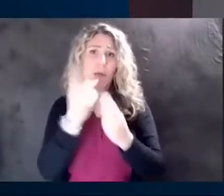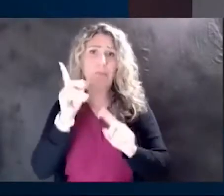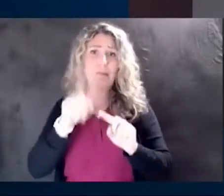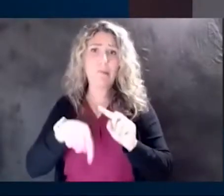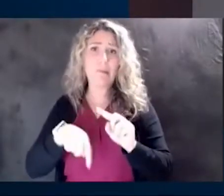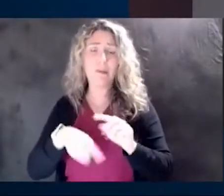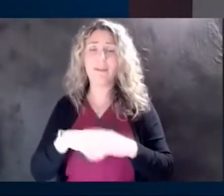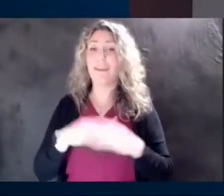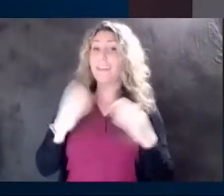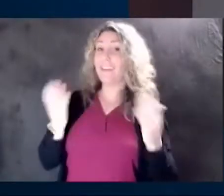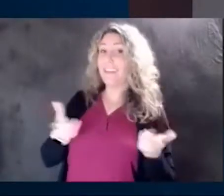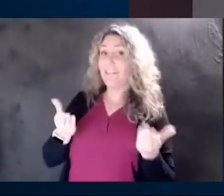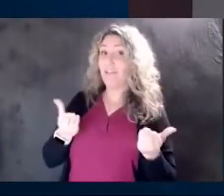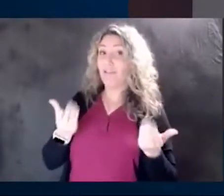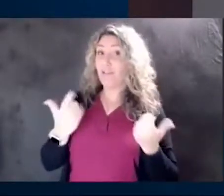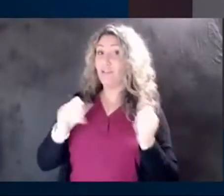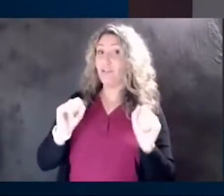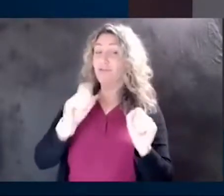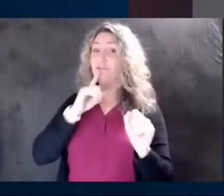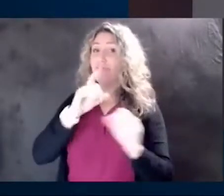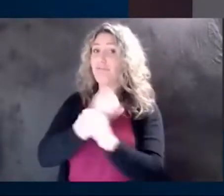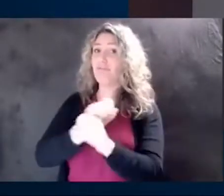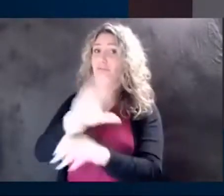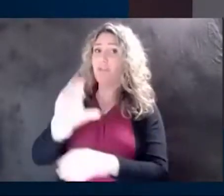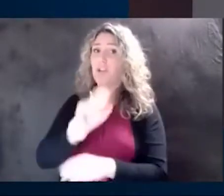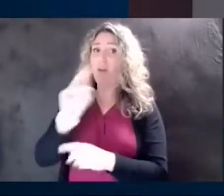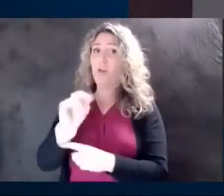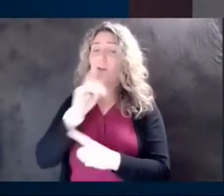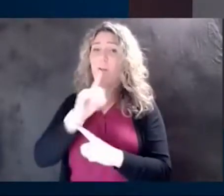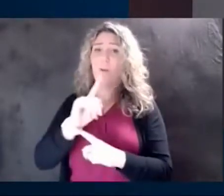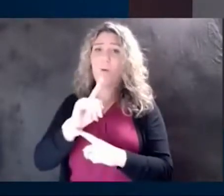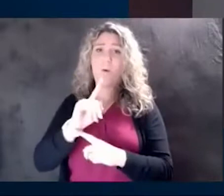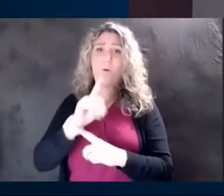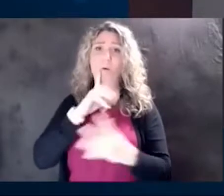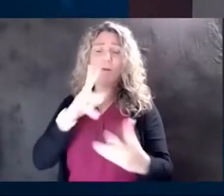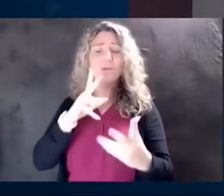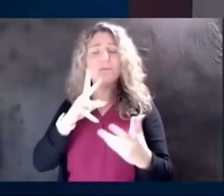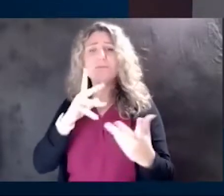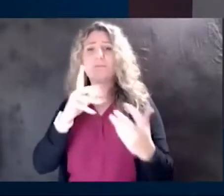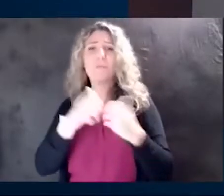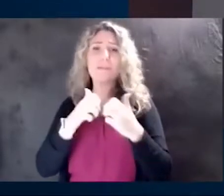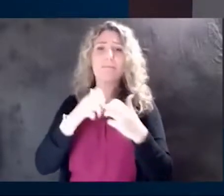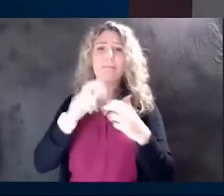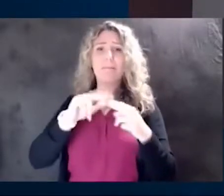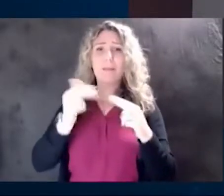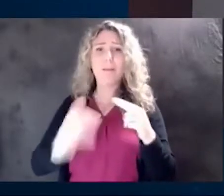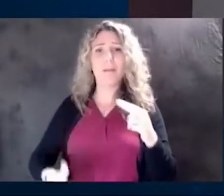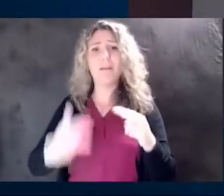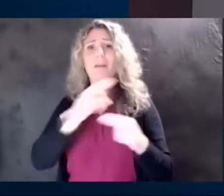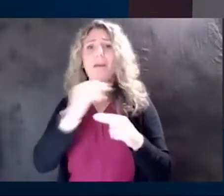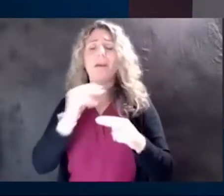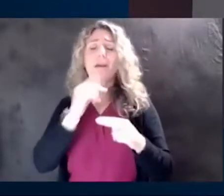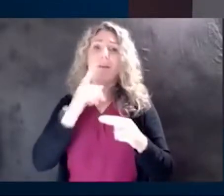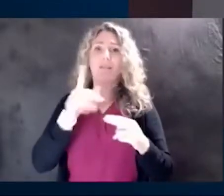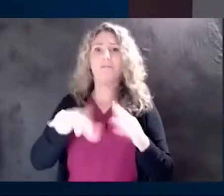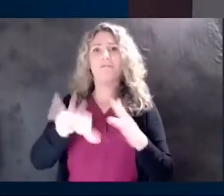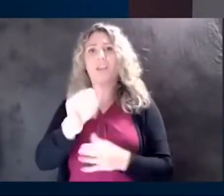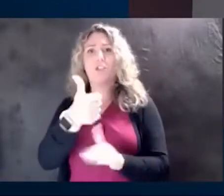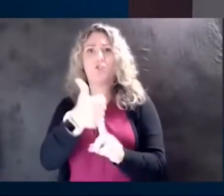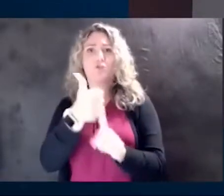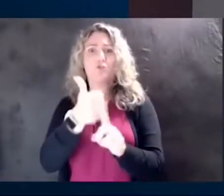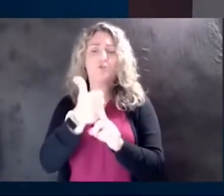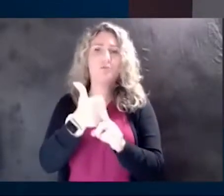trying to fight your own battle of keeping weight off and staying healthy yourself, and then you'd suddenly find yourself thrown into the COVID